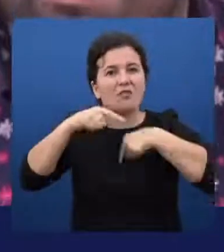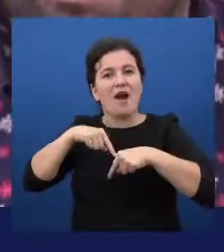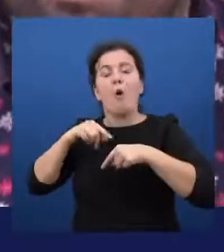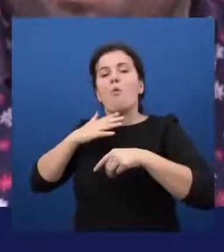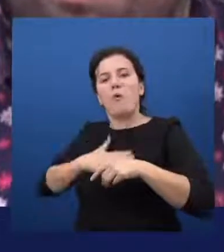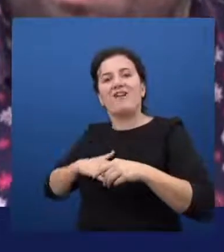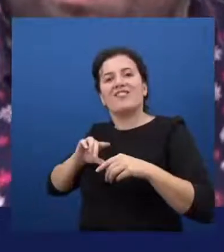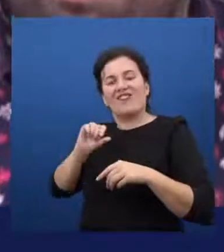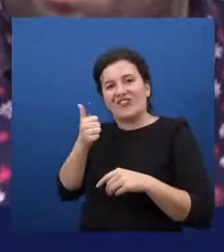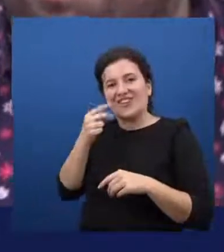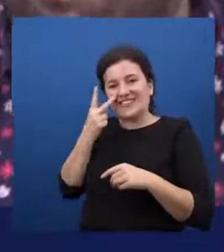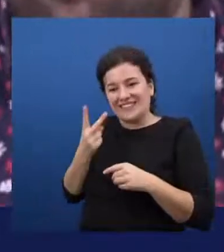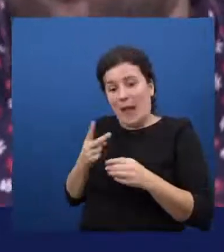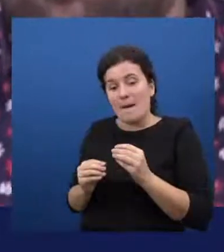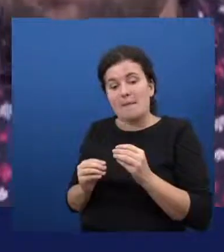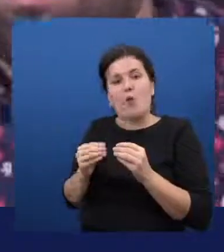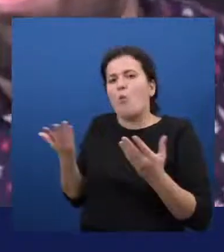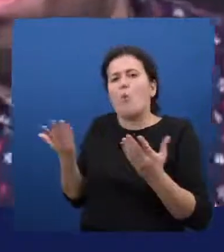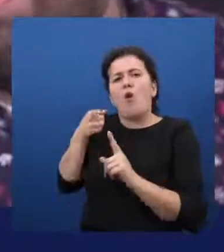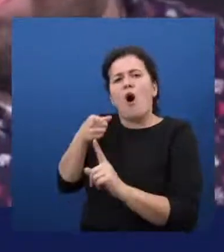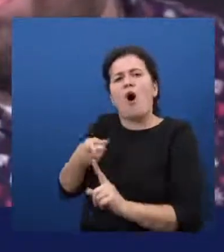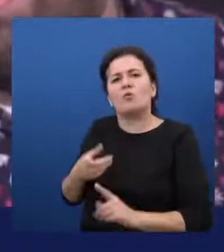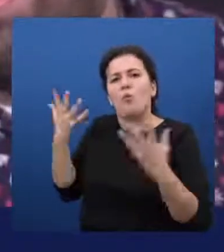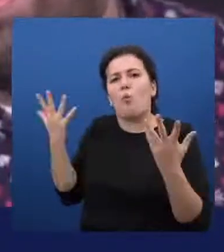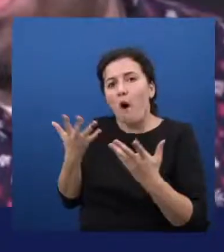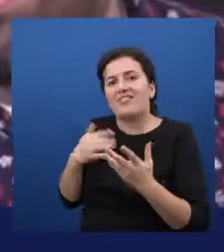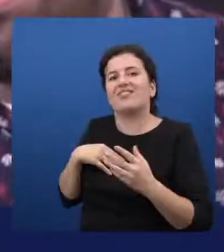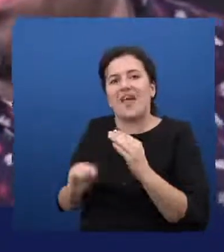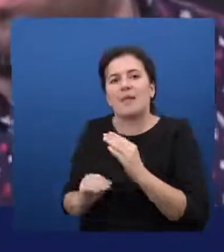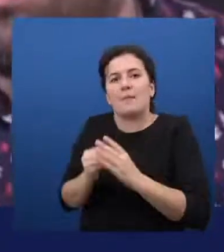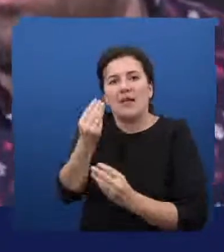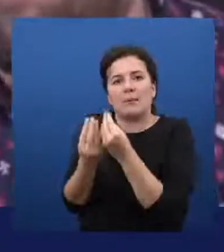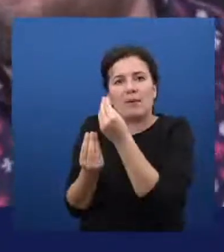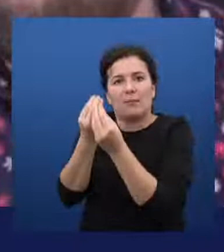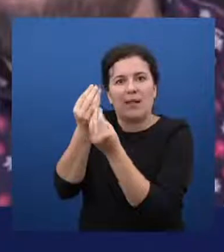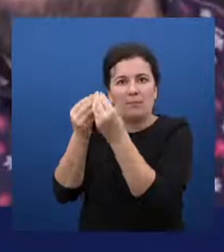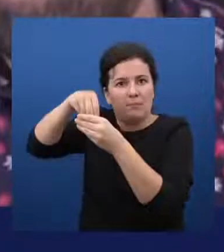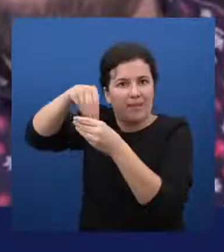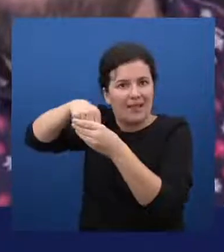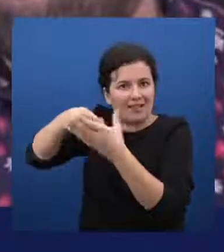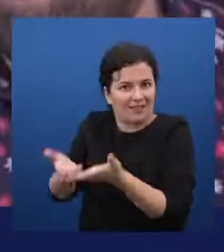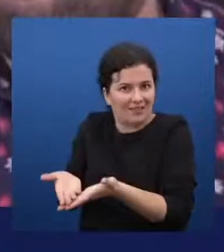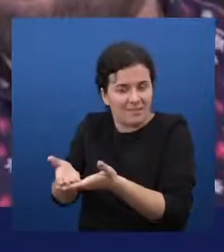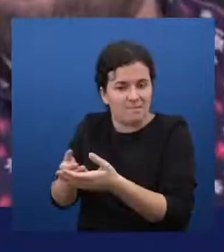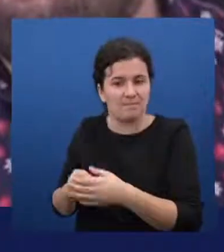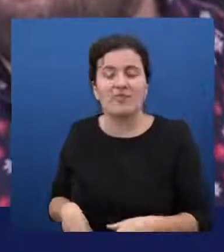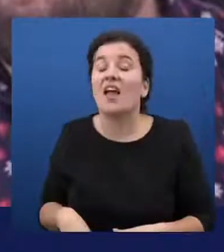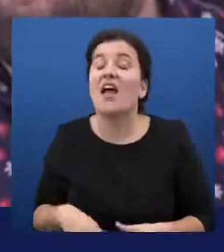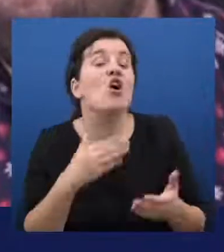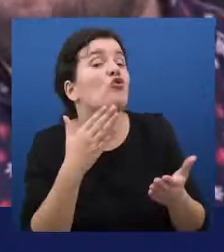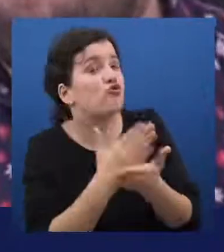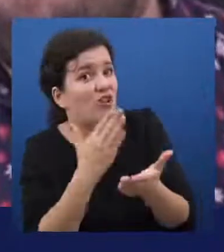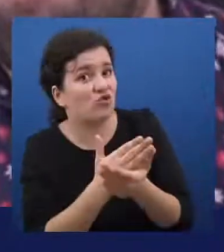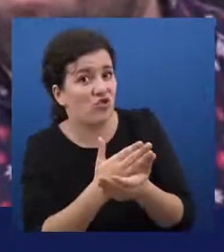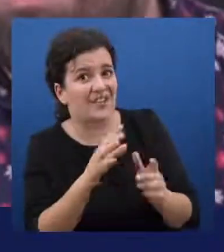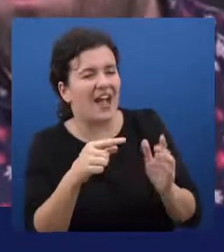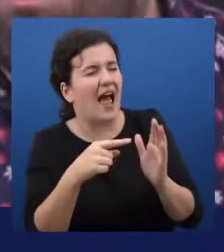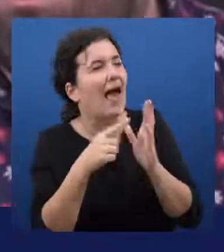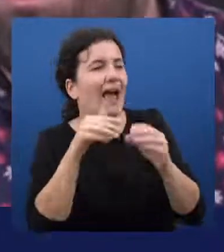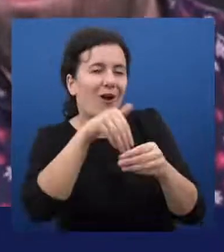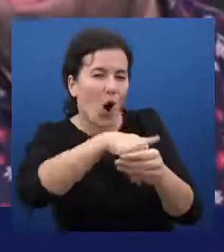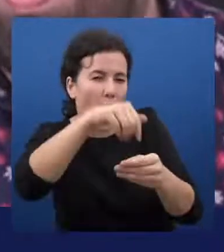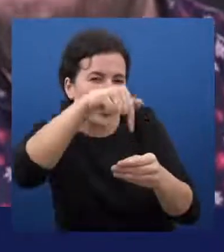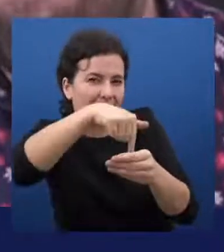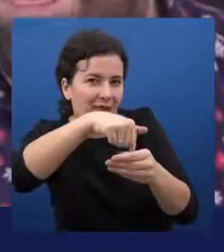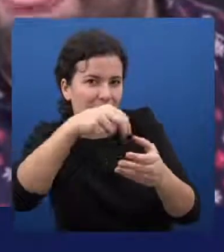You know, I wonder if it's almost a nutritional content problem, right? It's like you don't eat the food and then decide whether it was good for